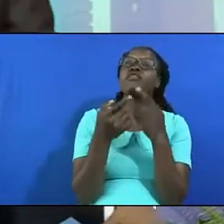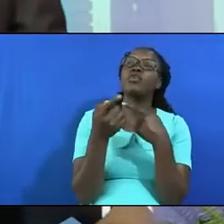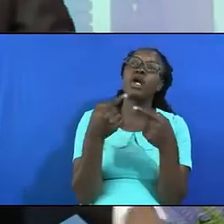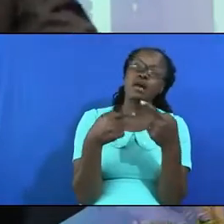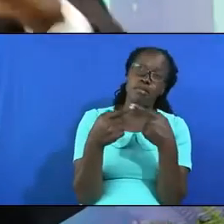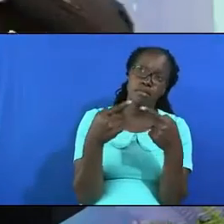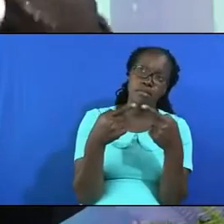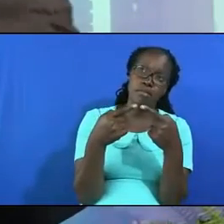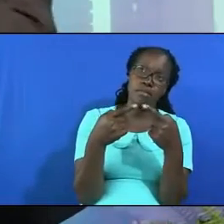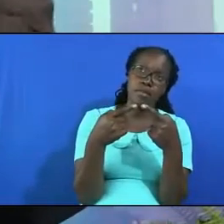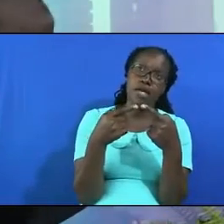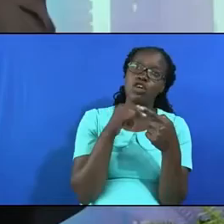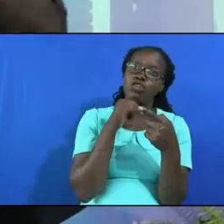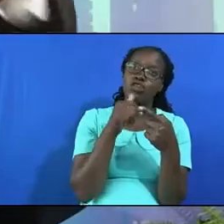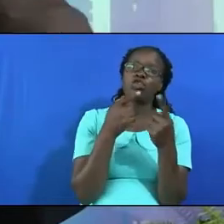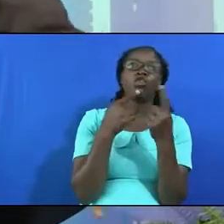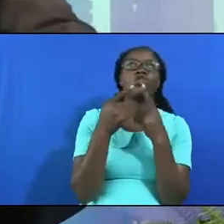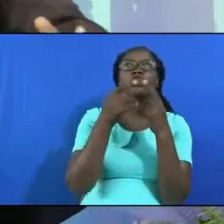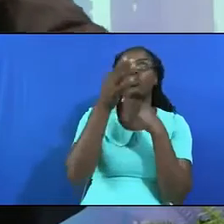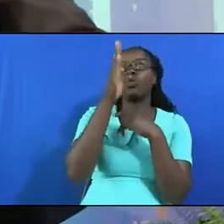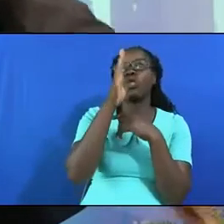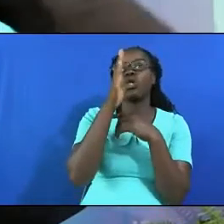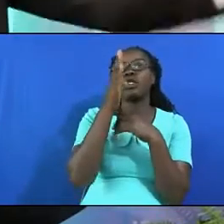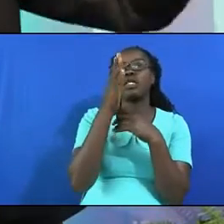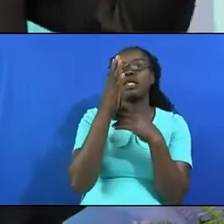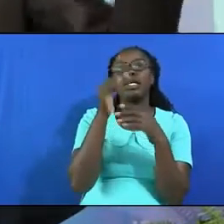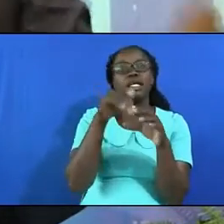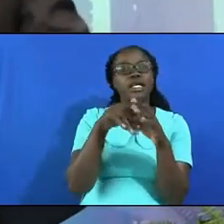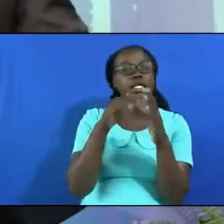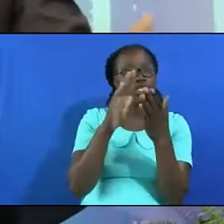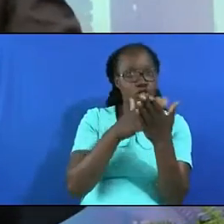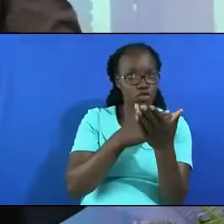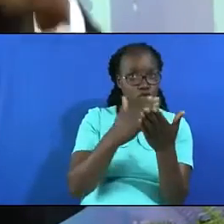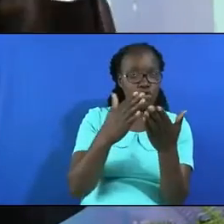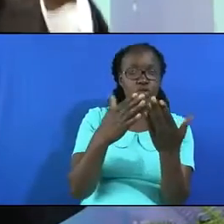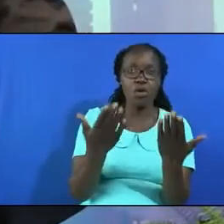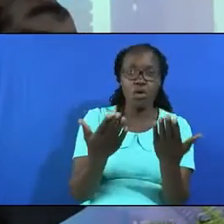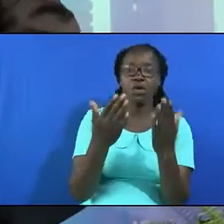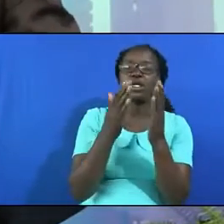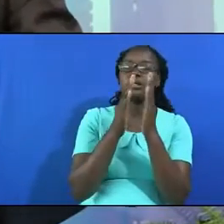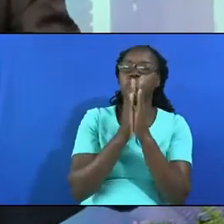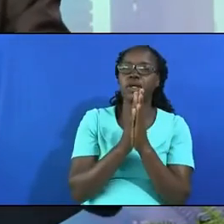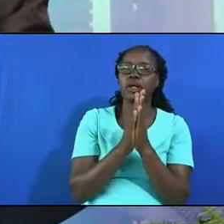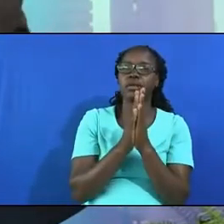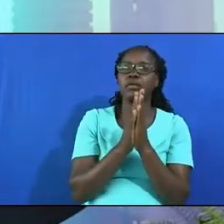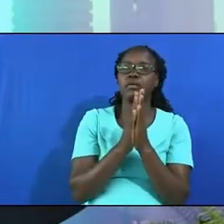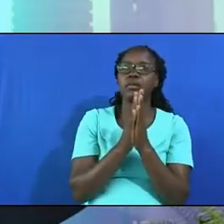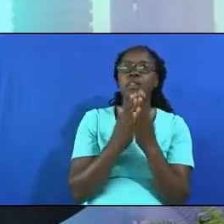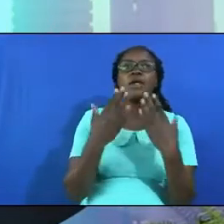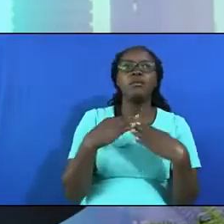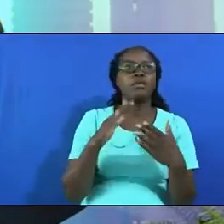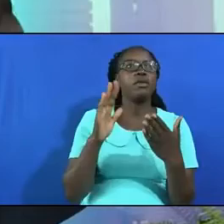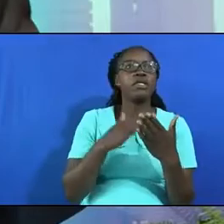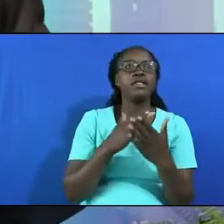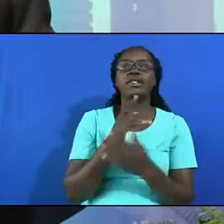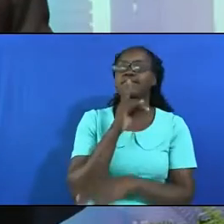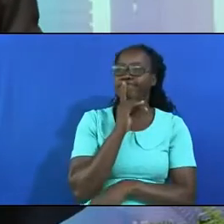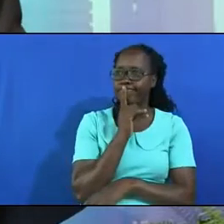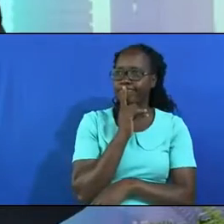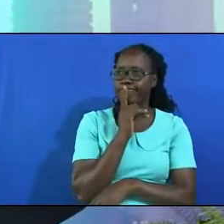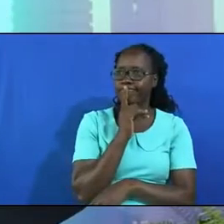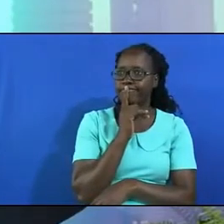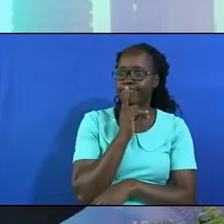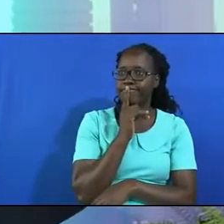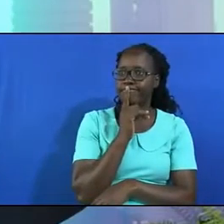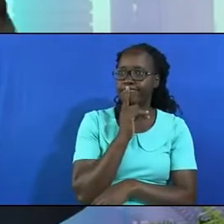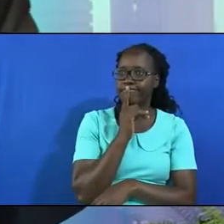come and you don't talk to God in song or in prayer, people are singing, you are just quiet